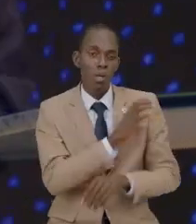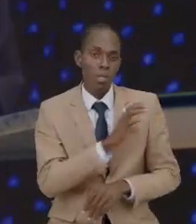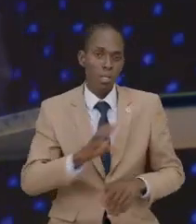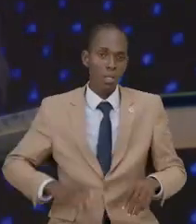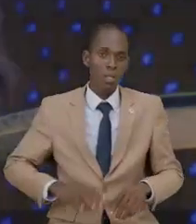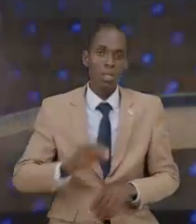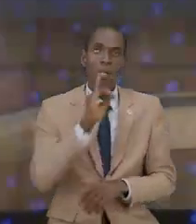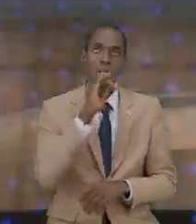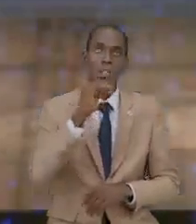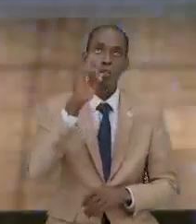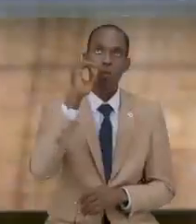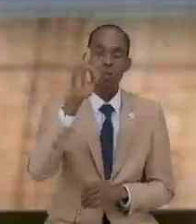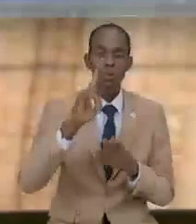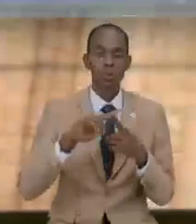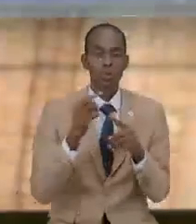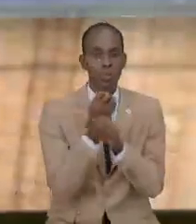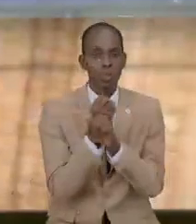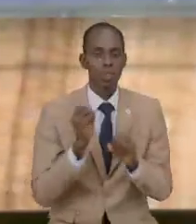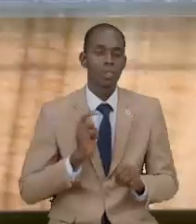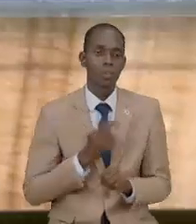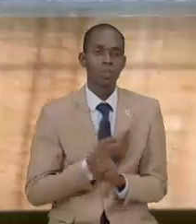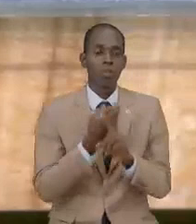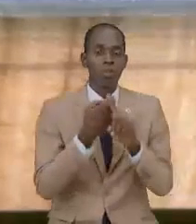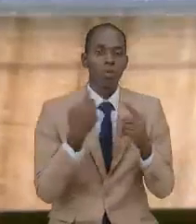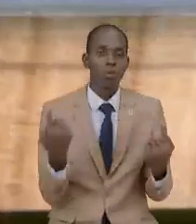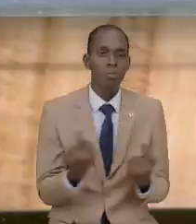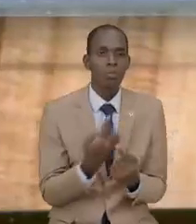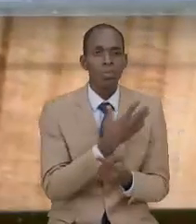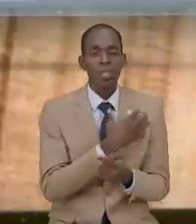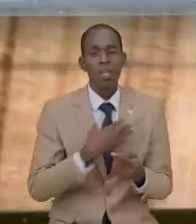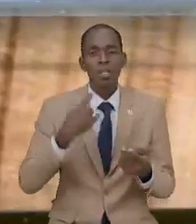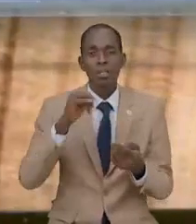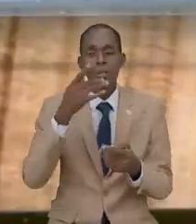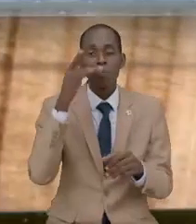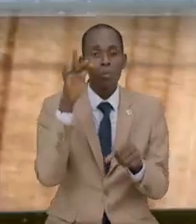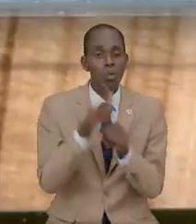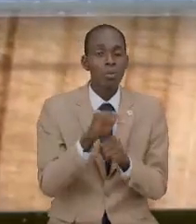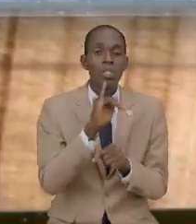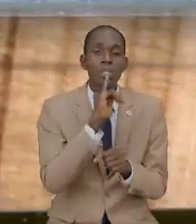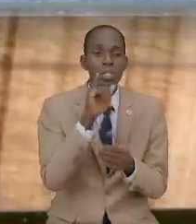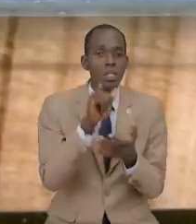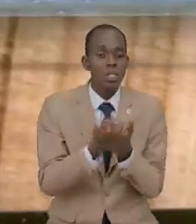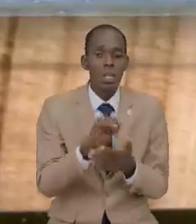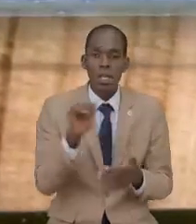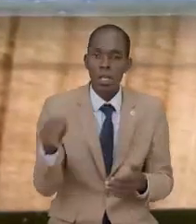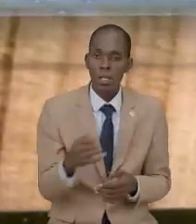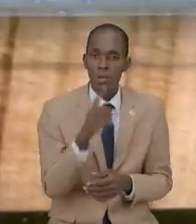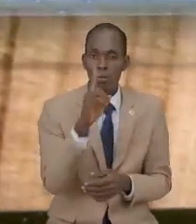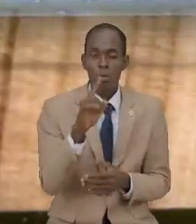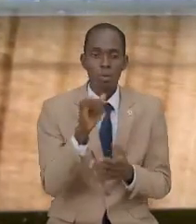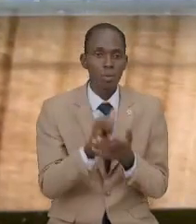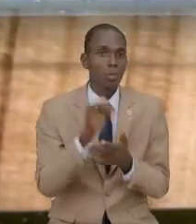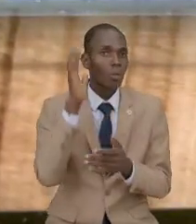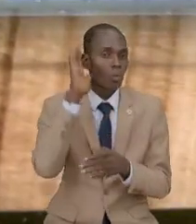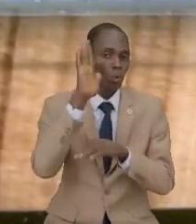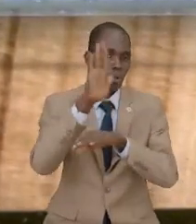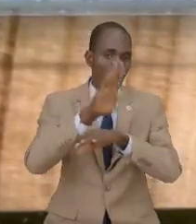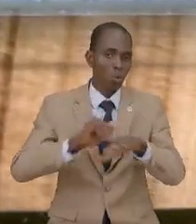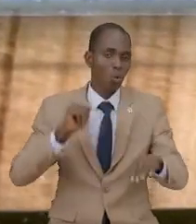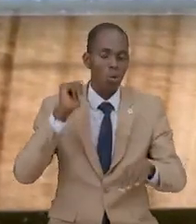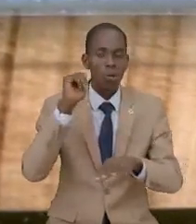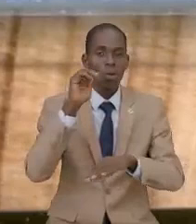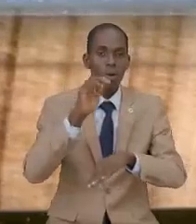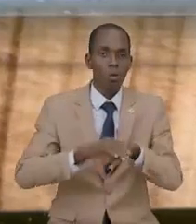to save us from sin. And the promise is, whosoever shall call on the name of